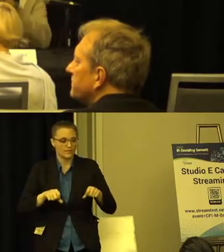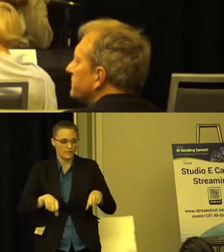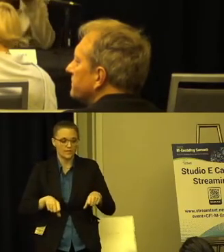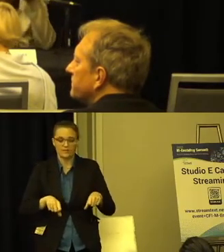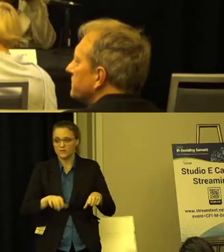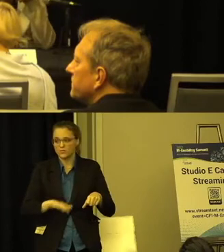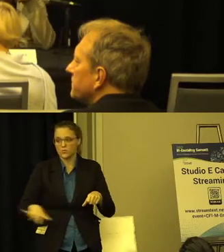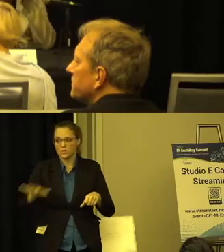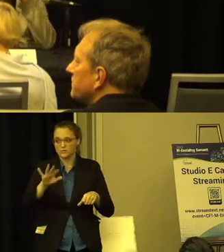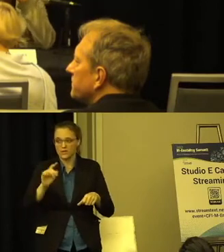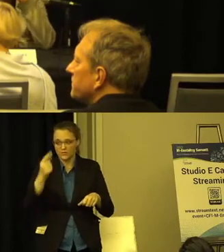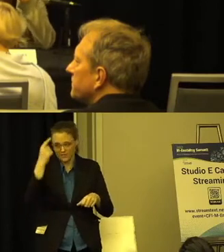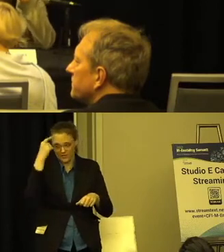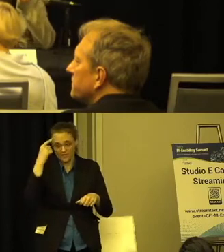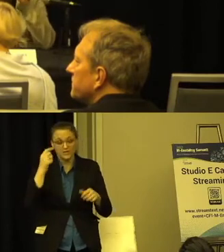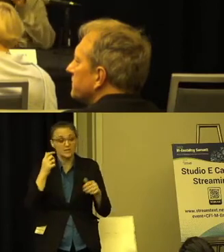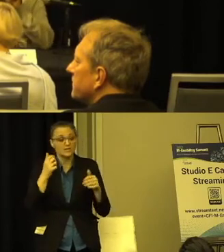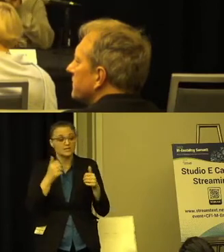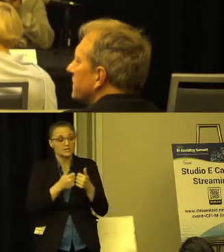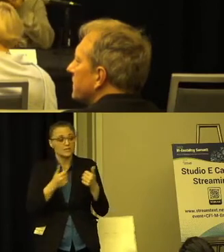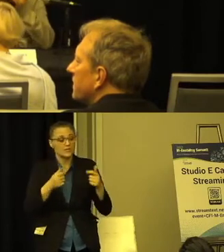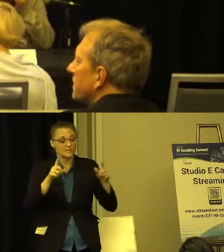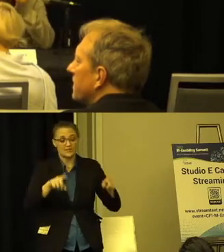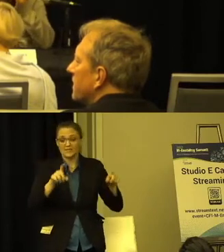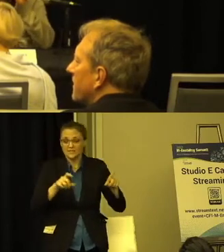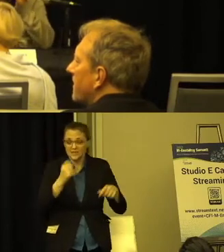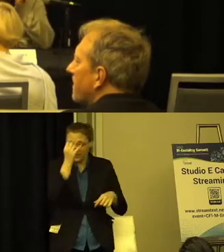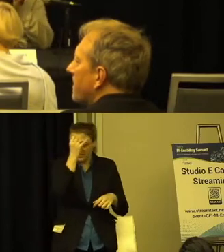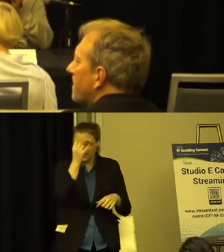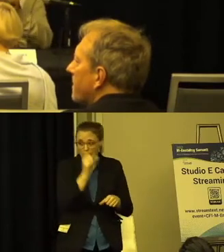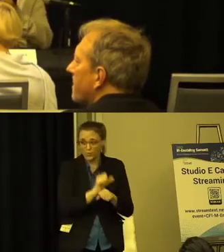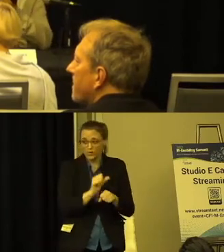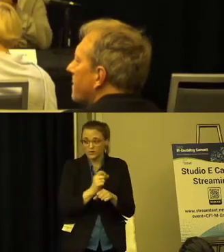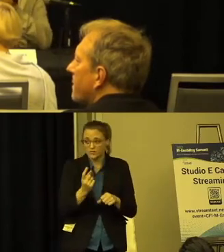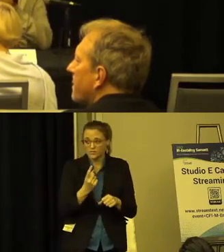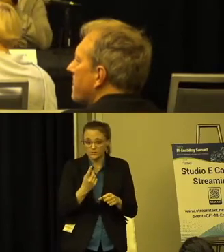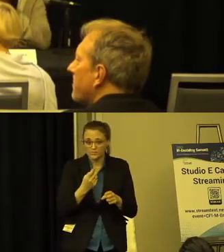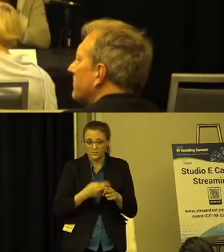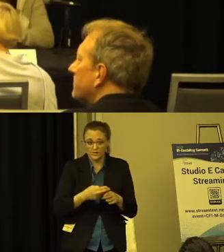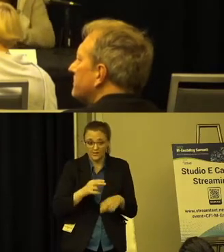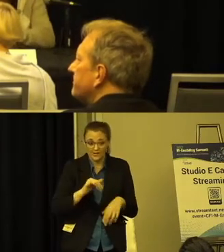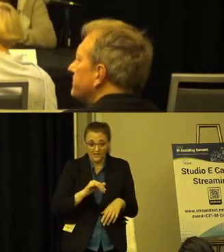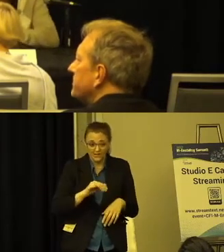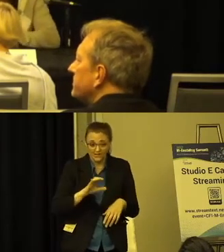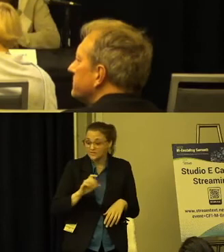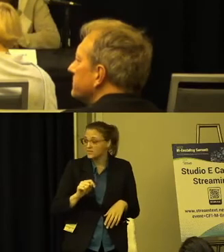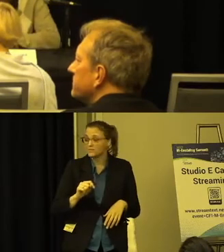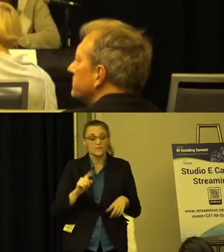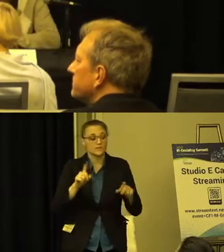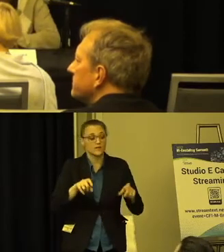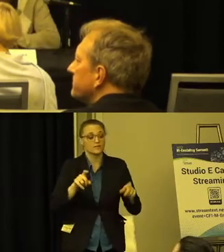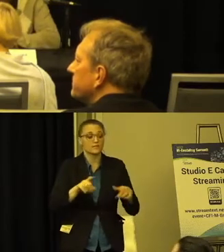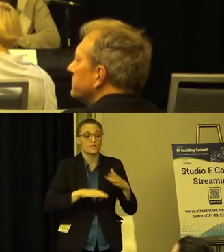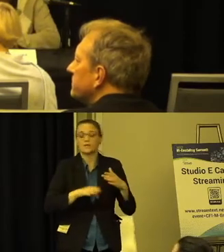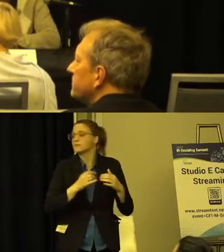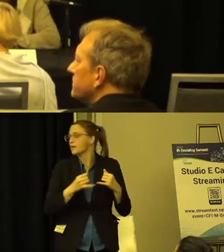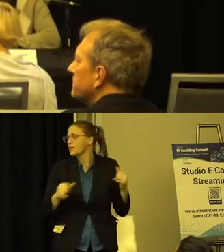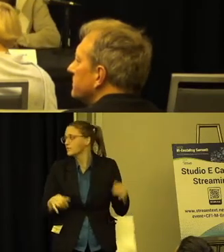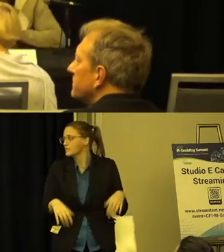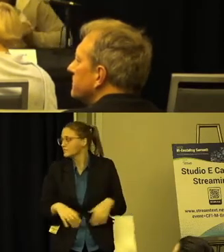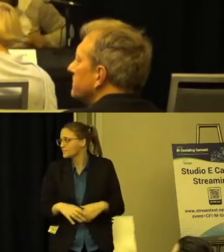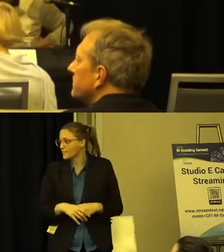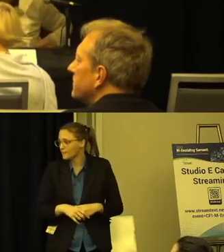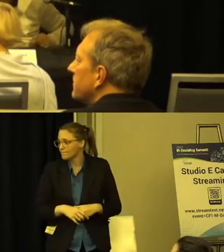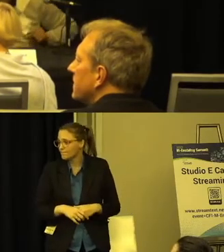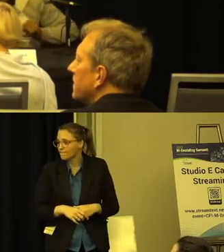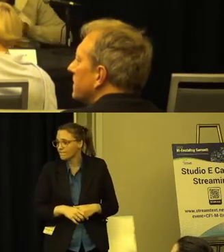government. Separately, the testing idea, we're working on something called the ICT testing baseline. One of my colleagues, Kathy Eng, who